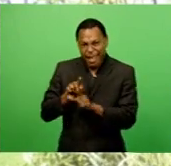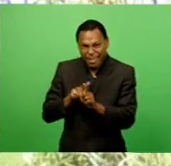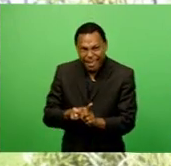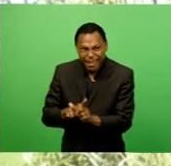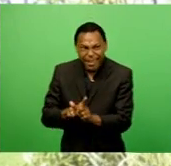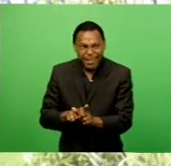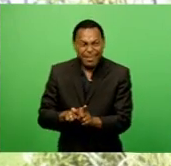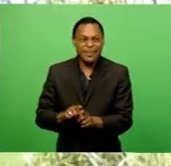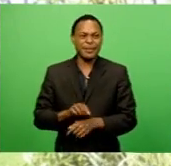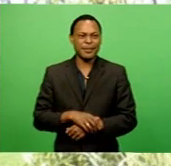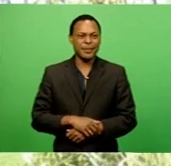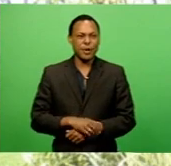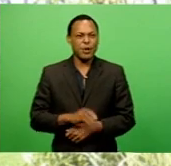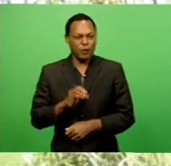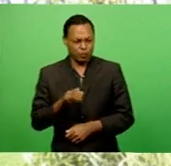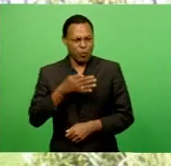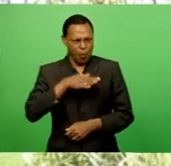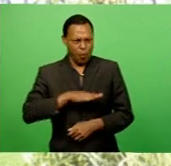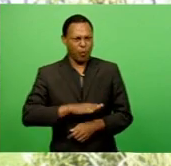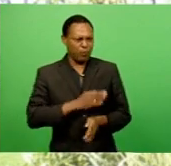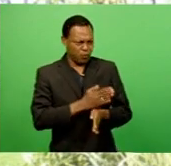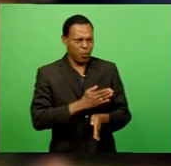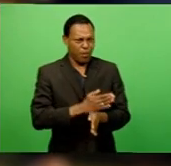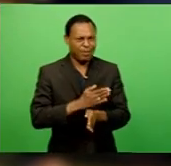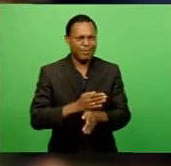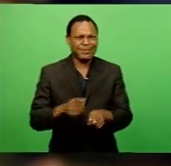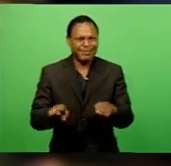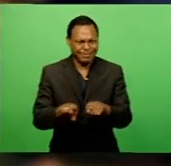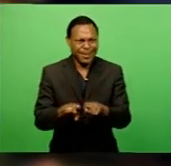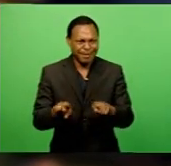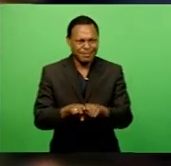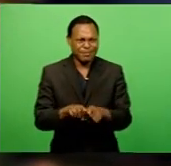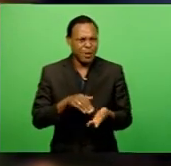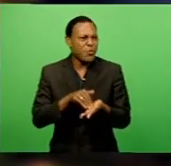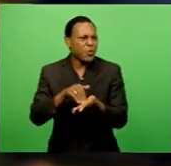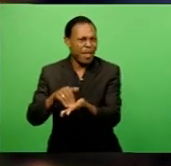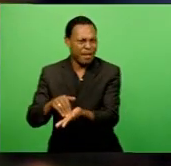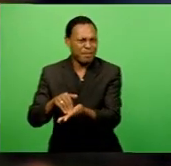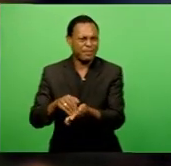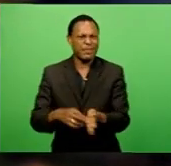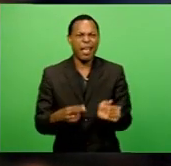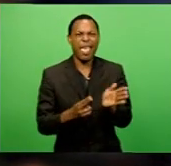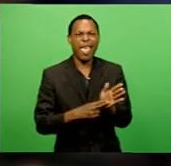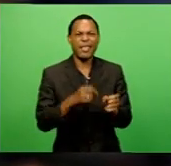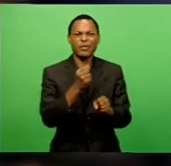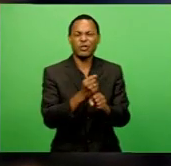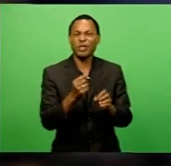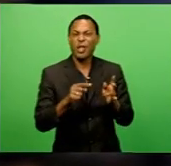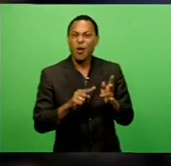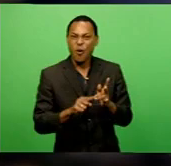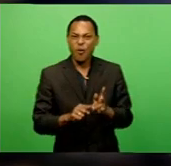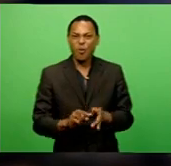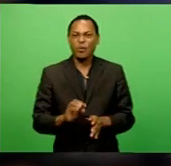a humanitarian sector or NGO, but actually I worked my way up, started to do